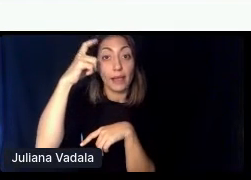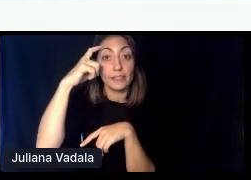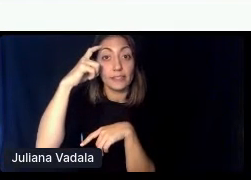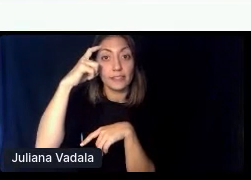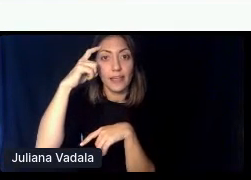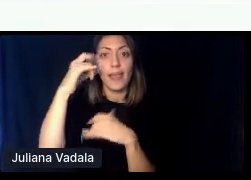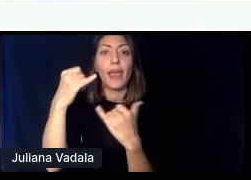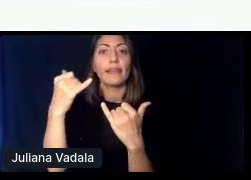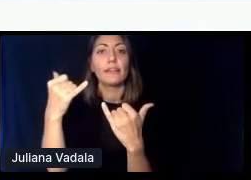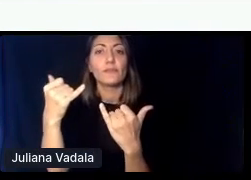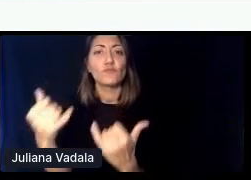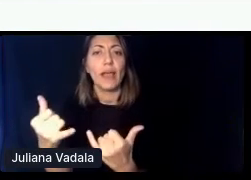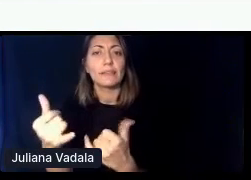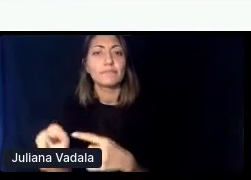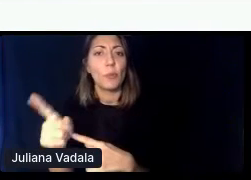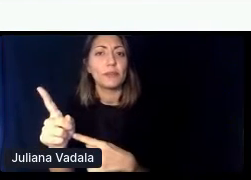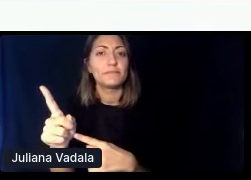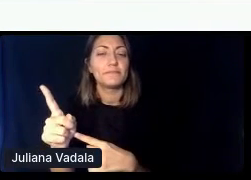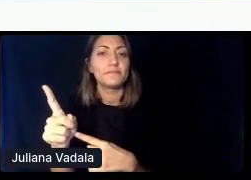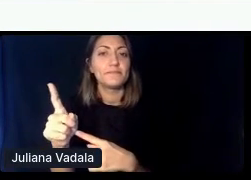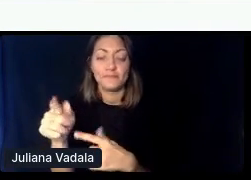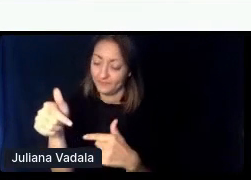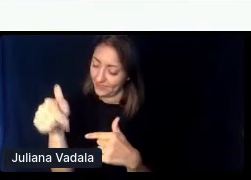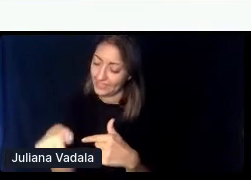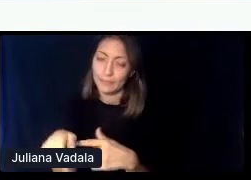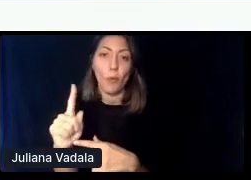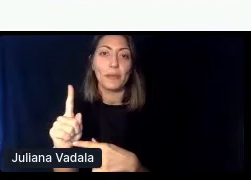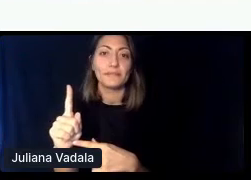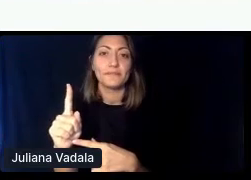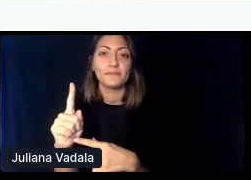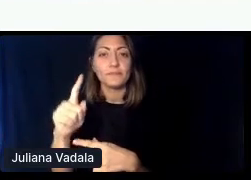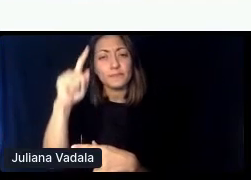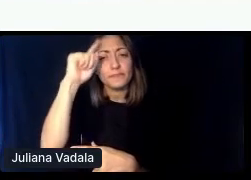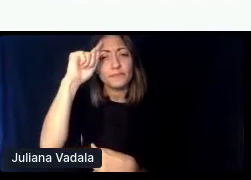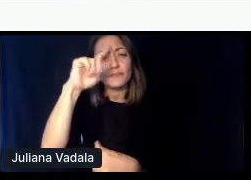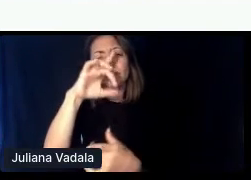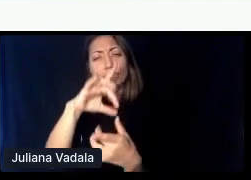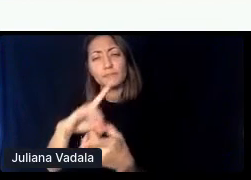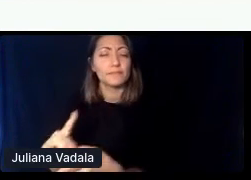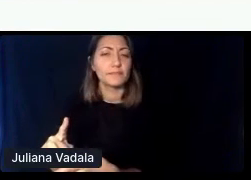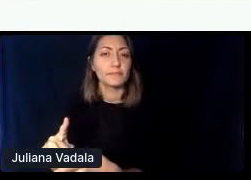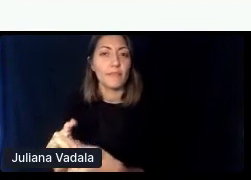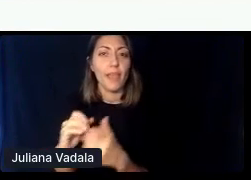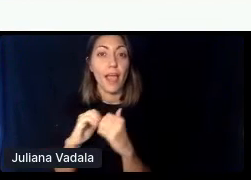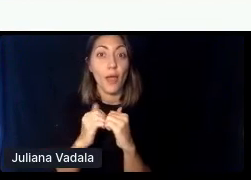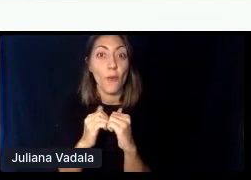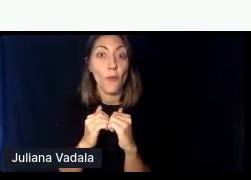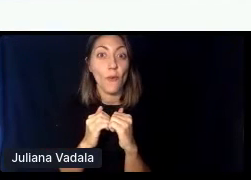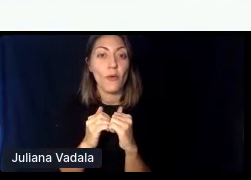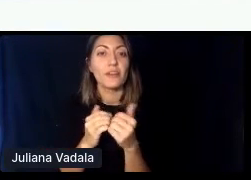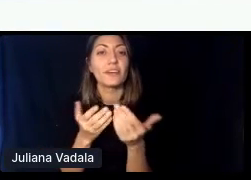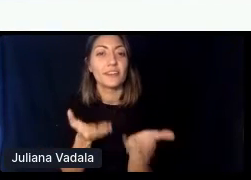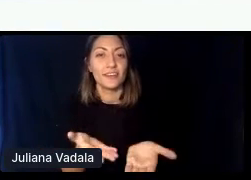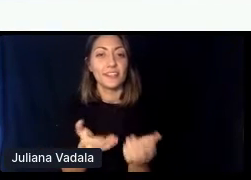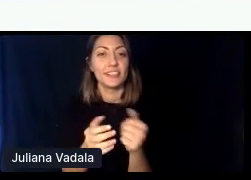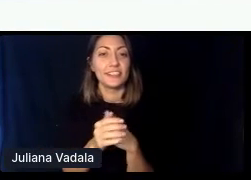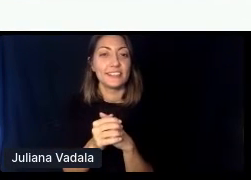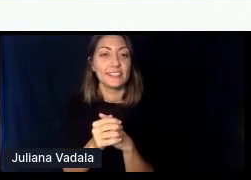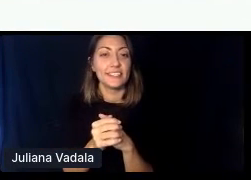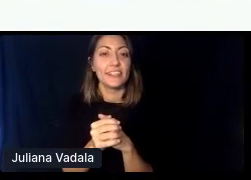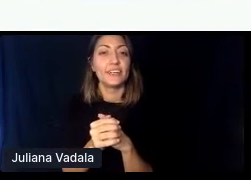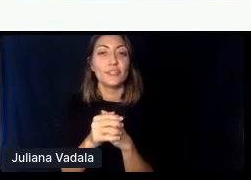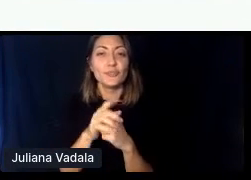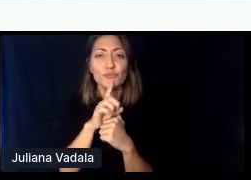of context for our community, I'd like you to move over to that chat box on the right there and click